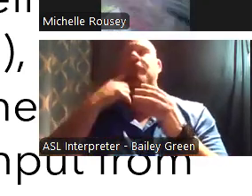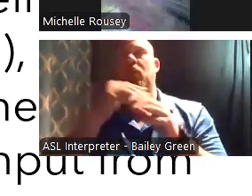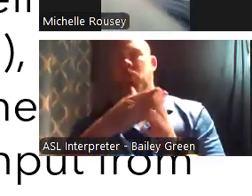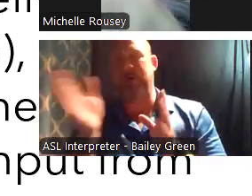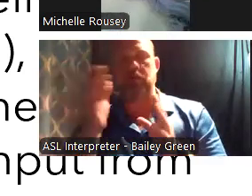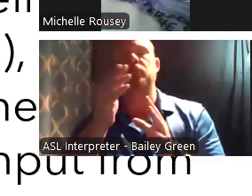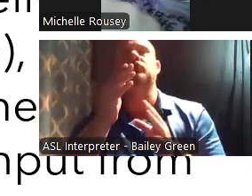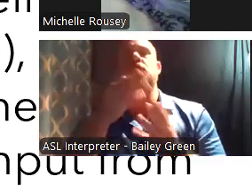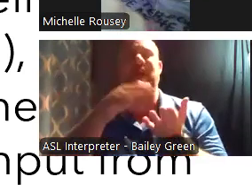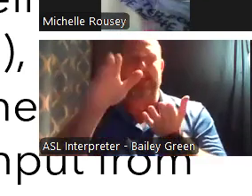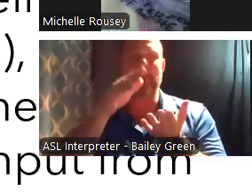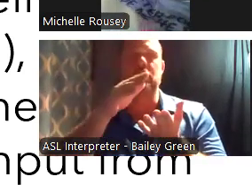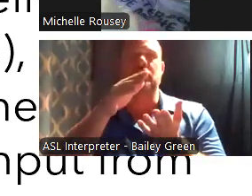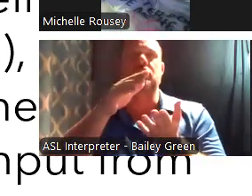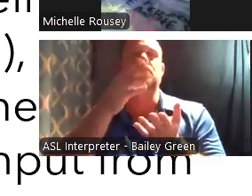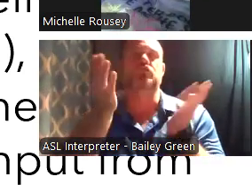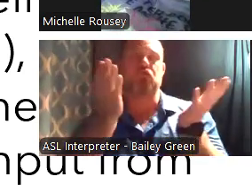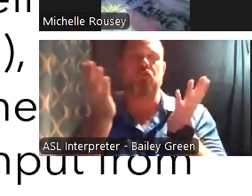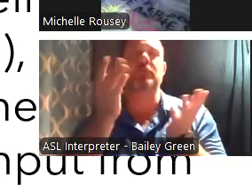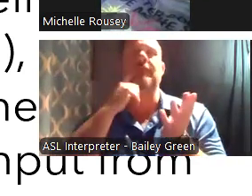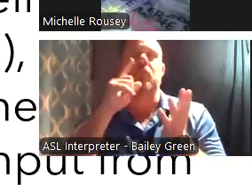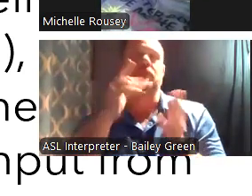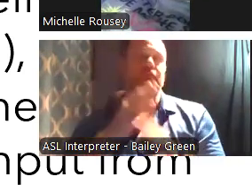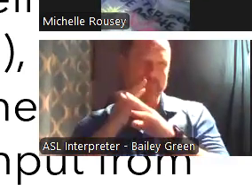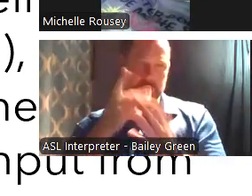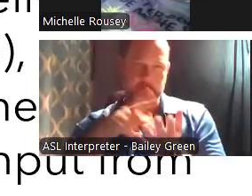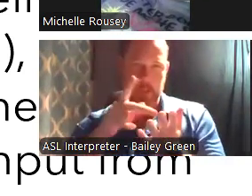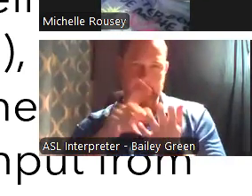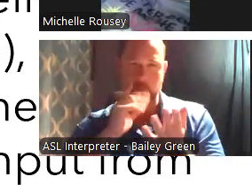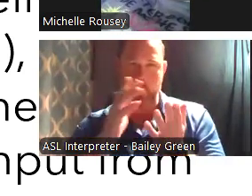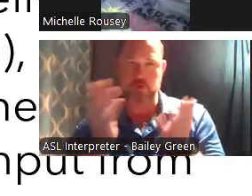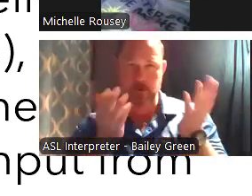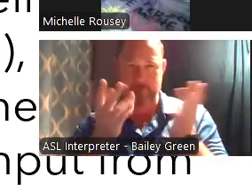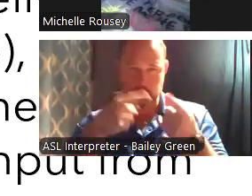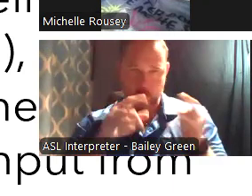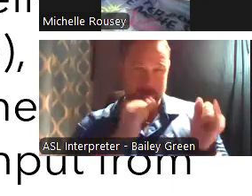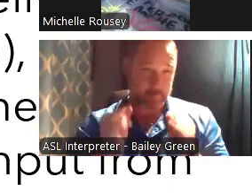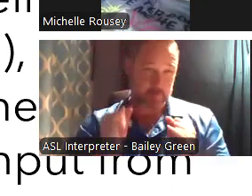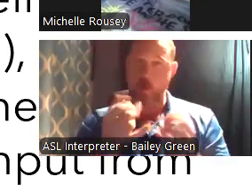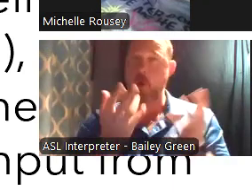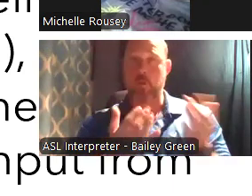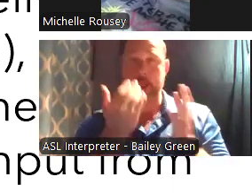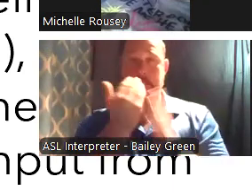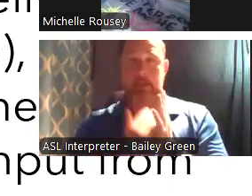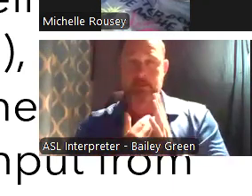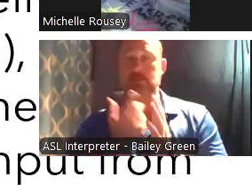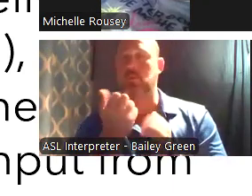to IHSS, which prevents payment for services while individuals are either on a wait list or